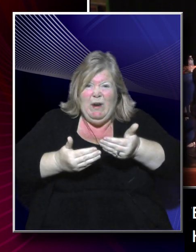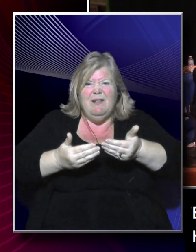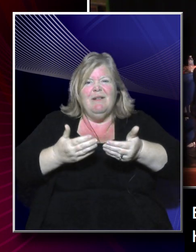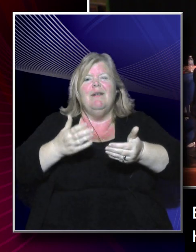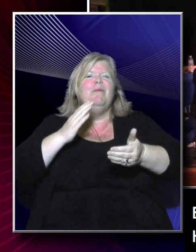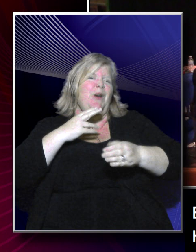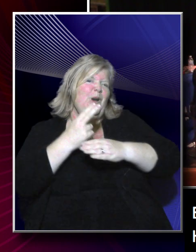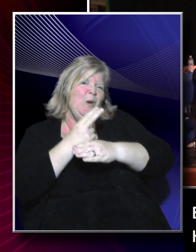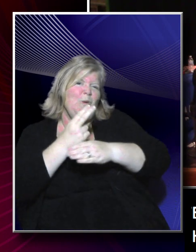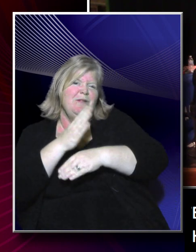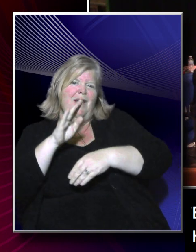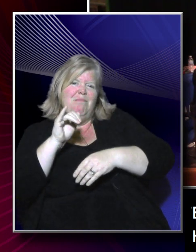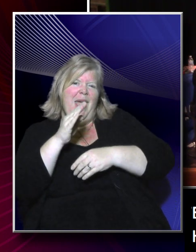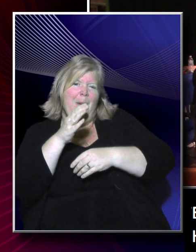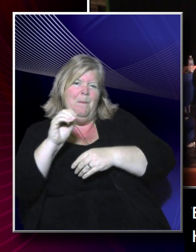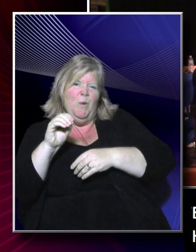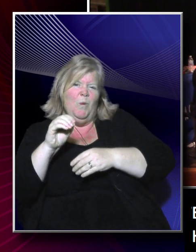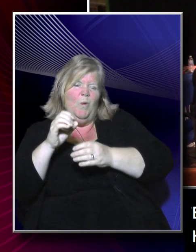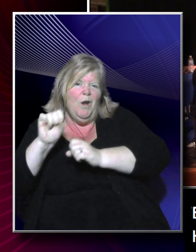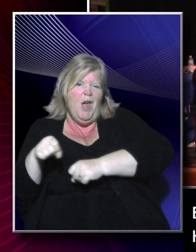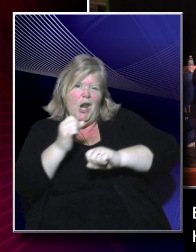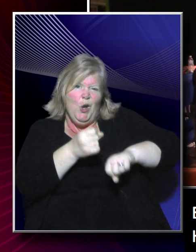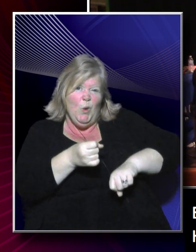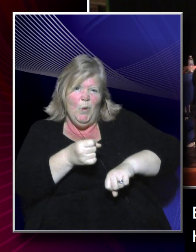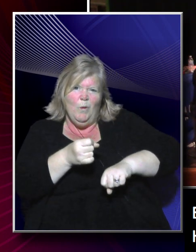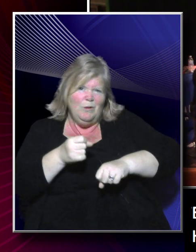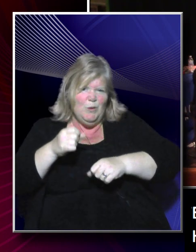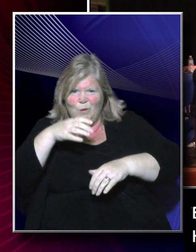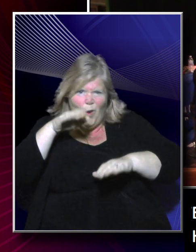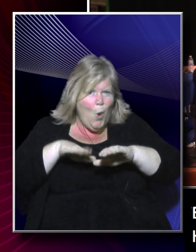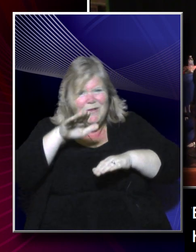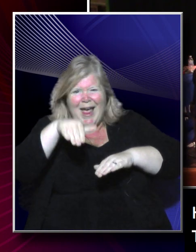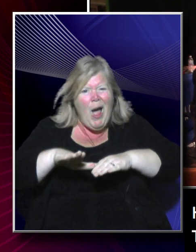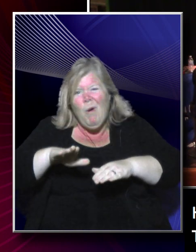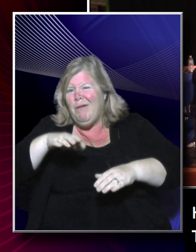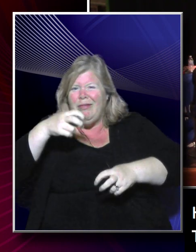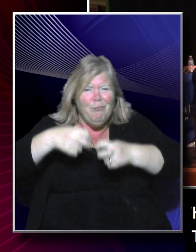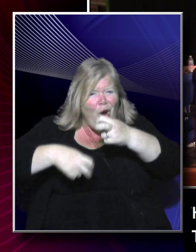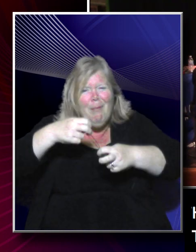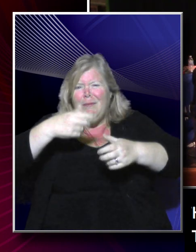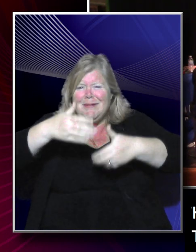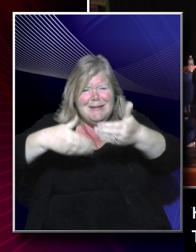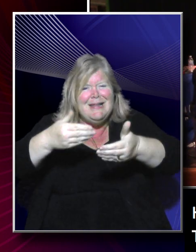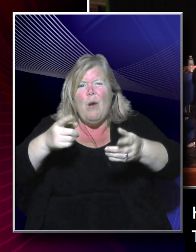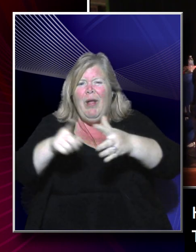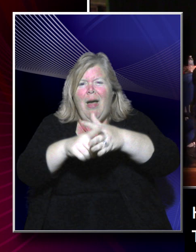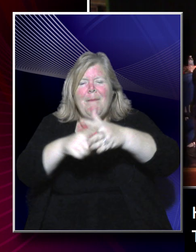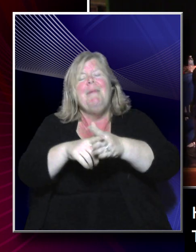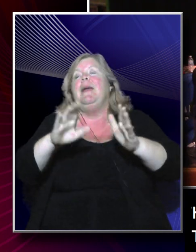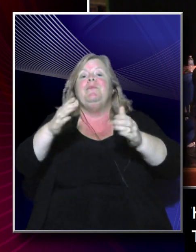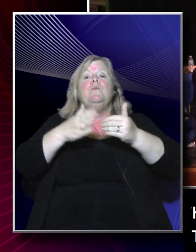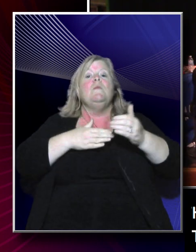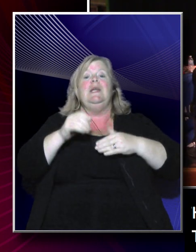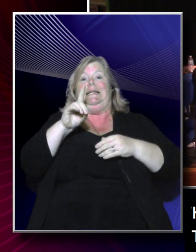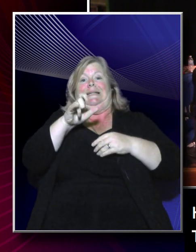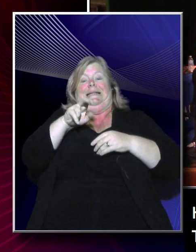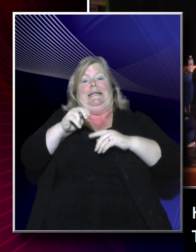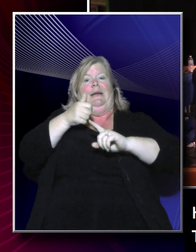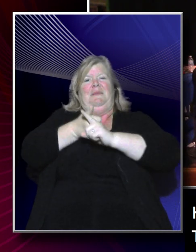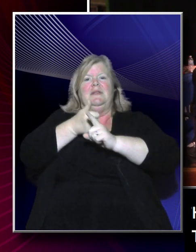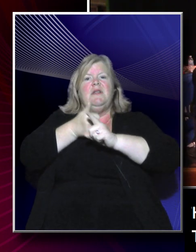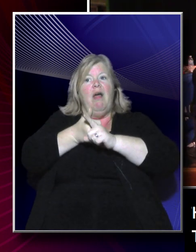And consequently, I think that Dean is in a position that he can